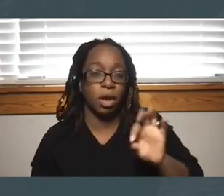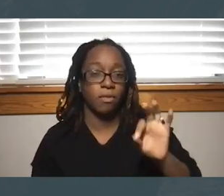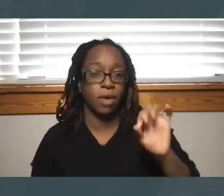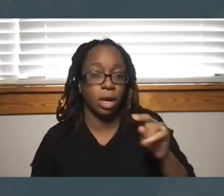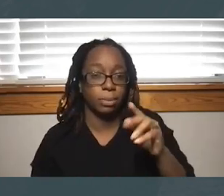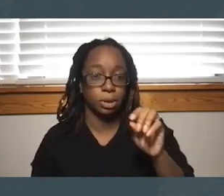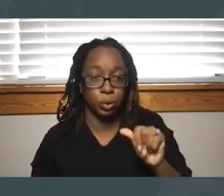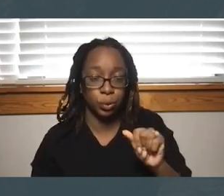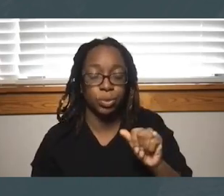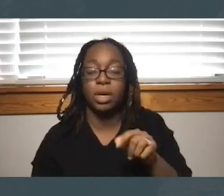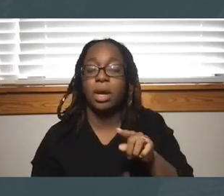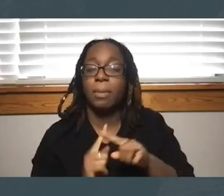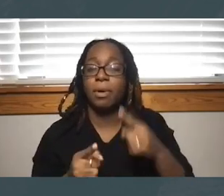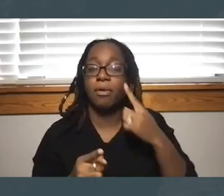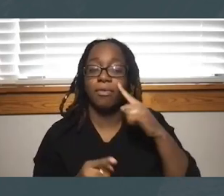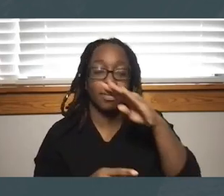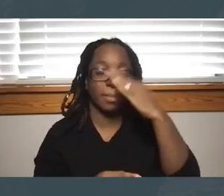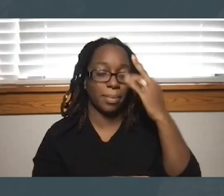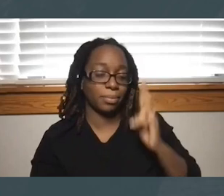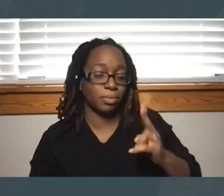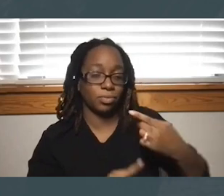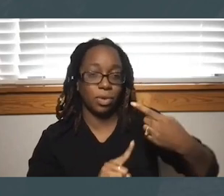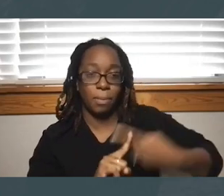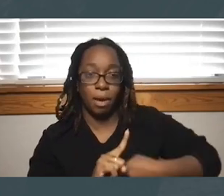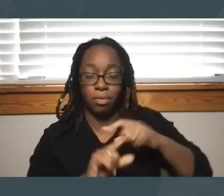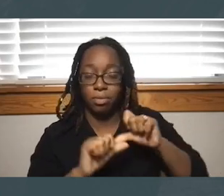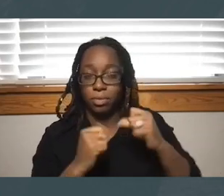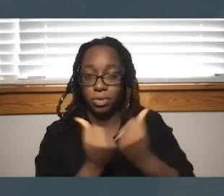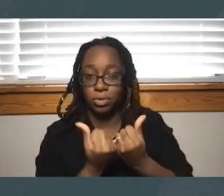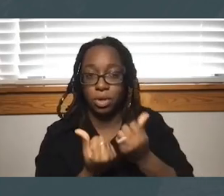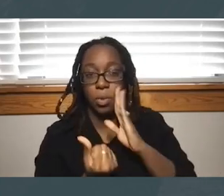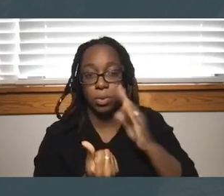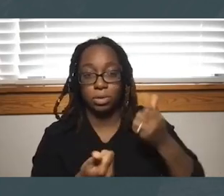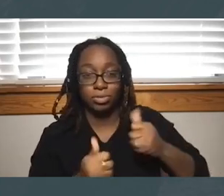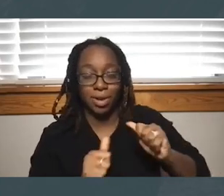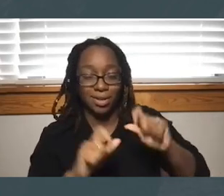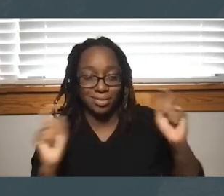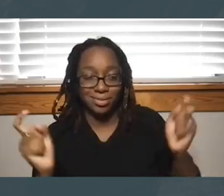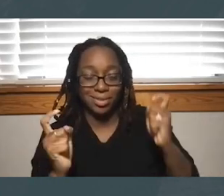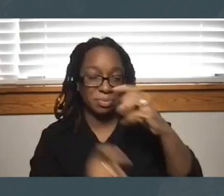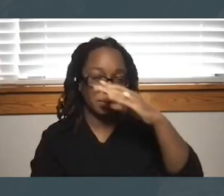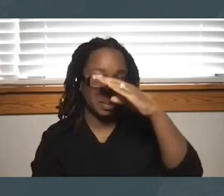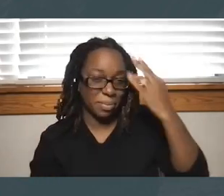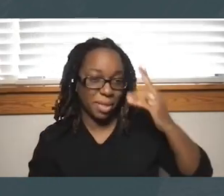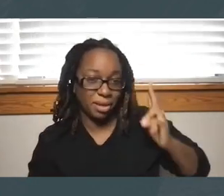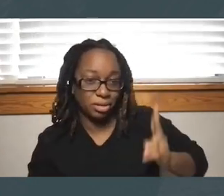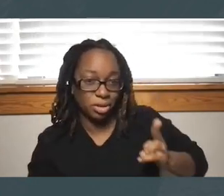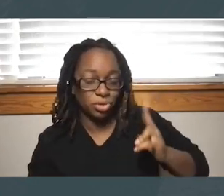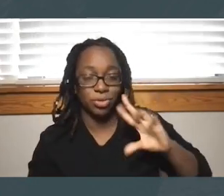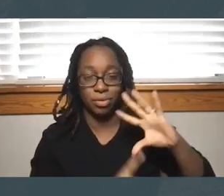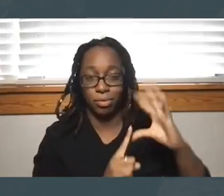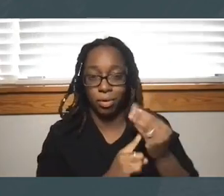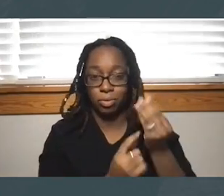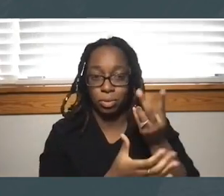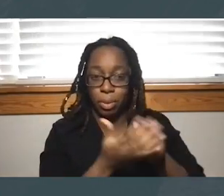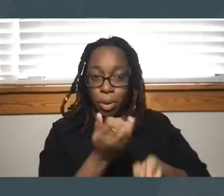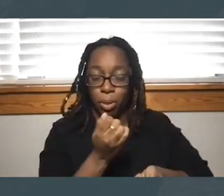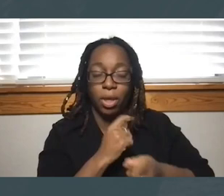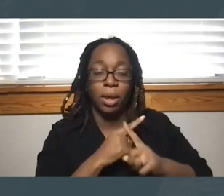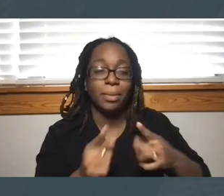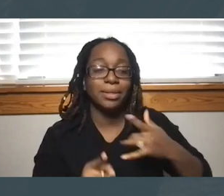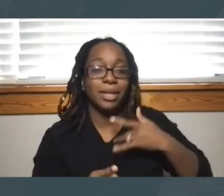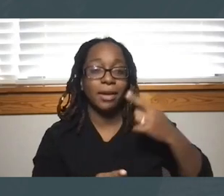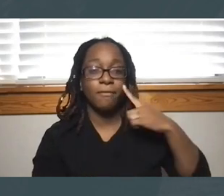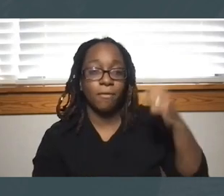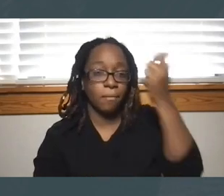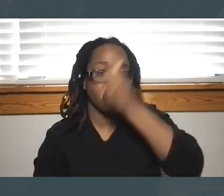the Black History Month Association, dedicated to celebrating Black history and cultures. A specialist in the field of Africana